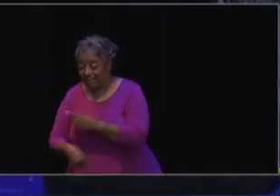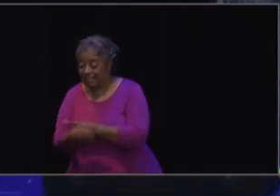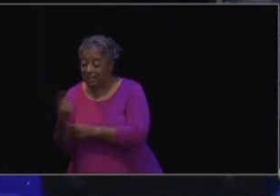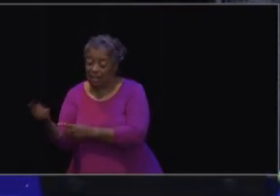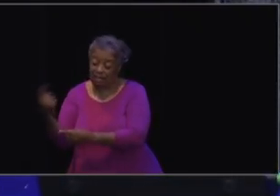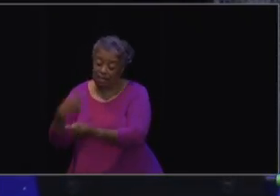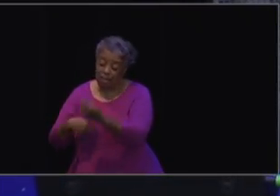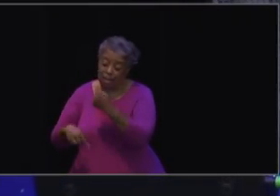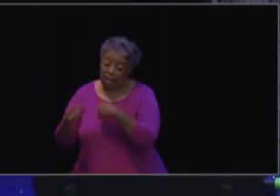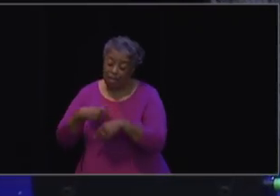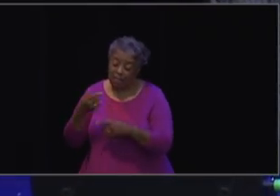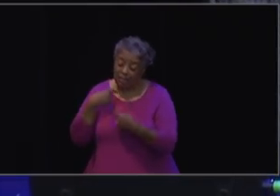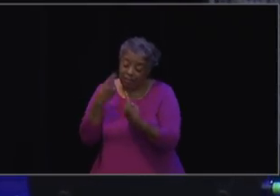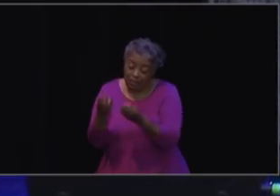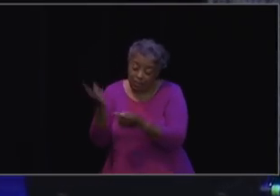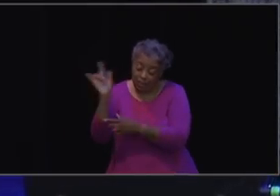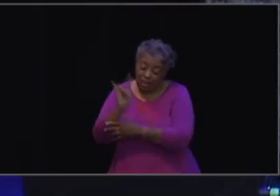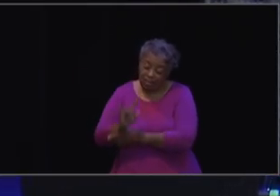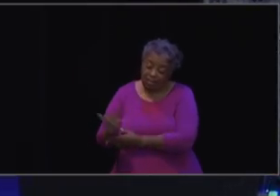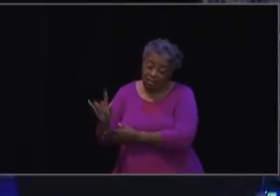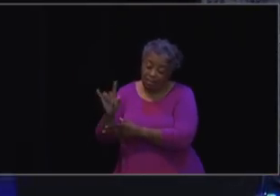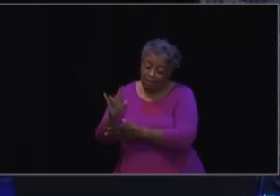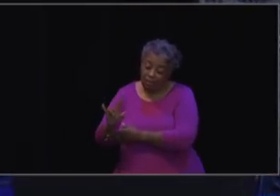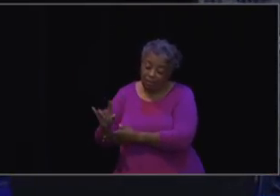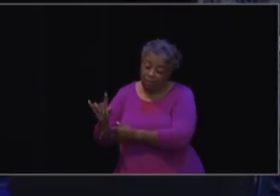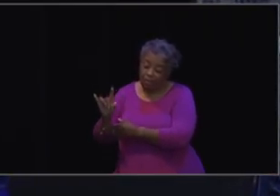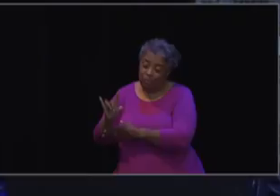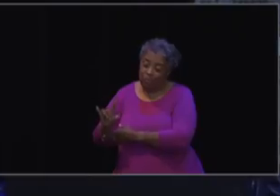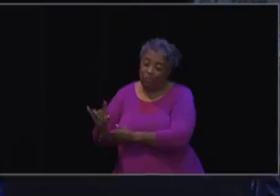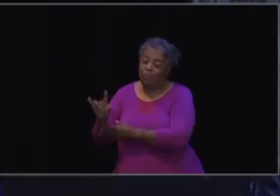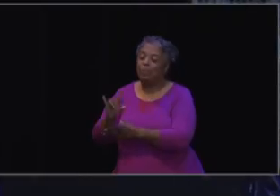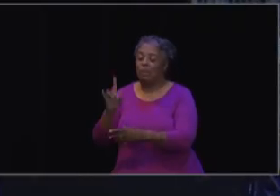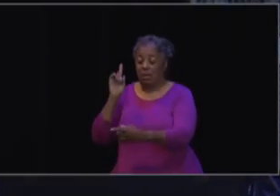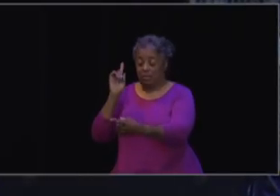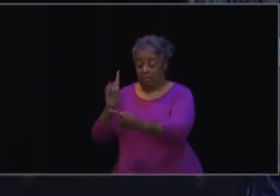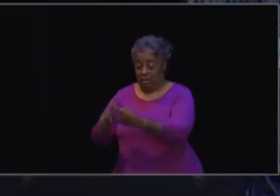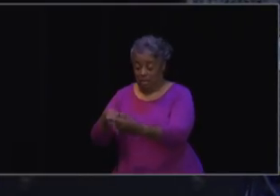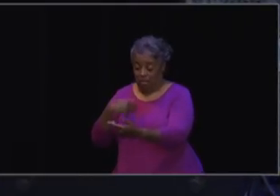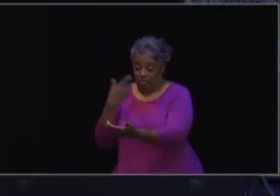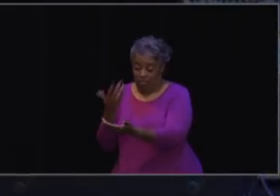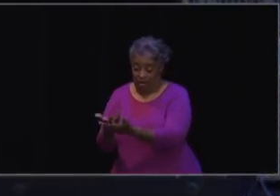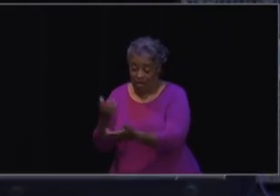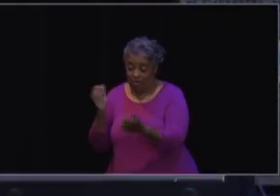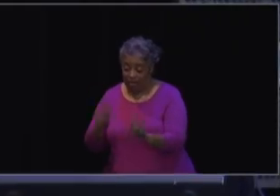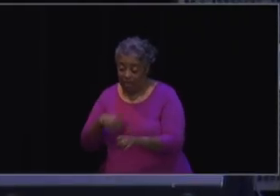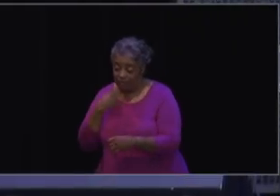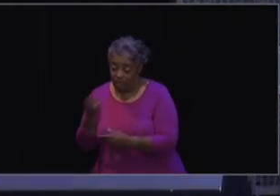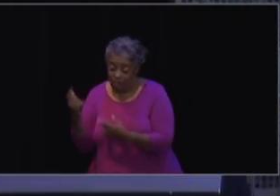Crying, I'm crying.